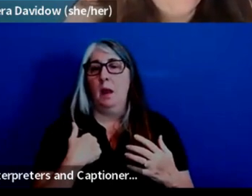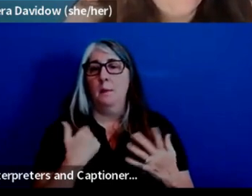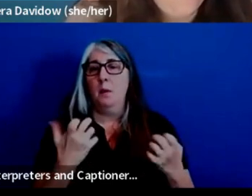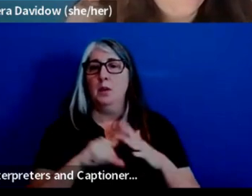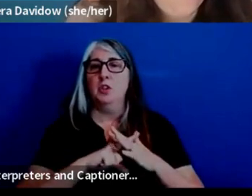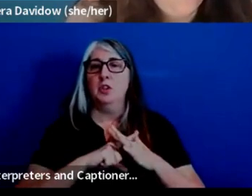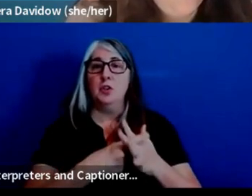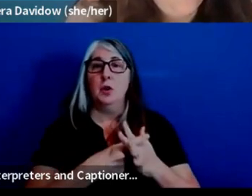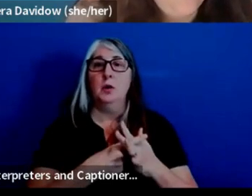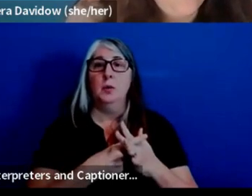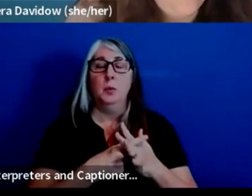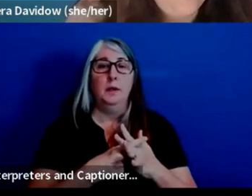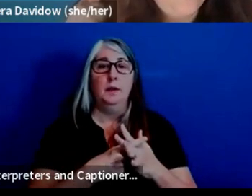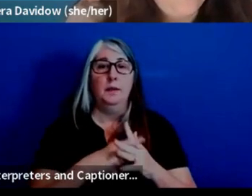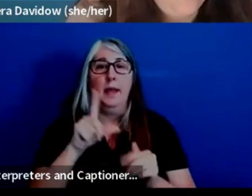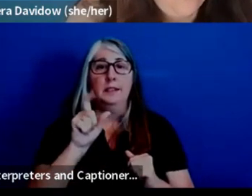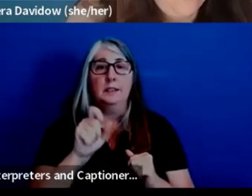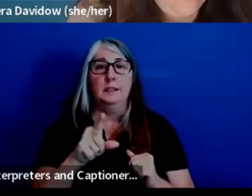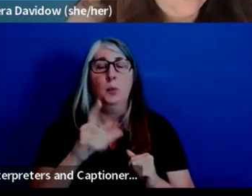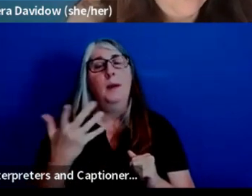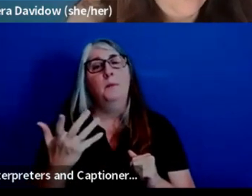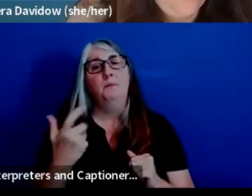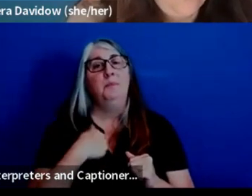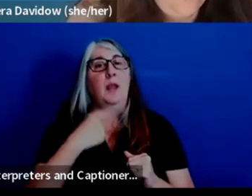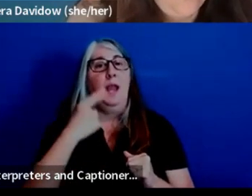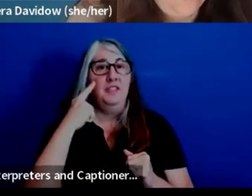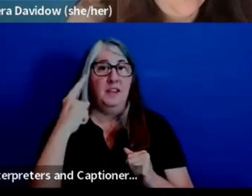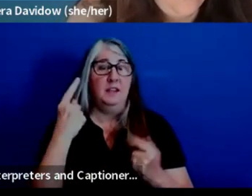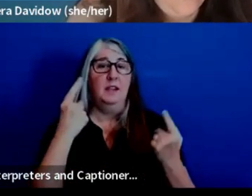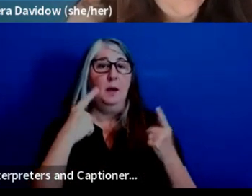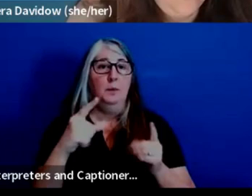start by asking, I think a recurring